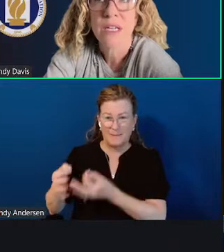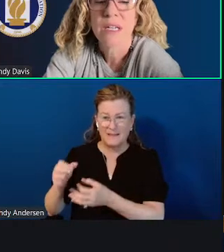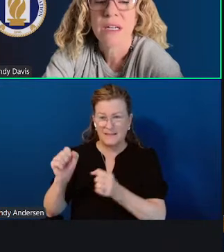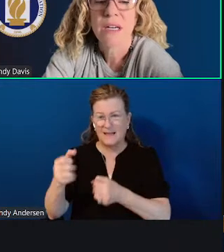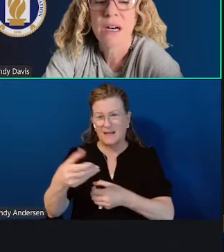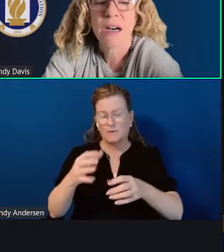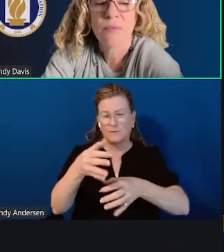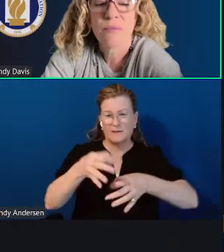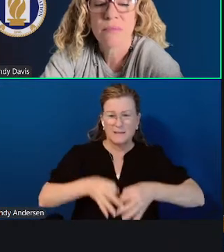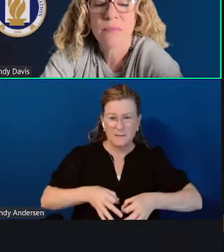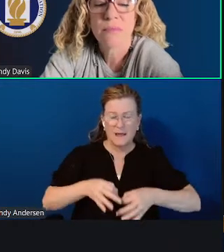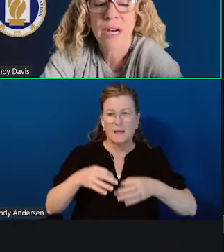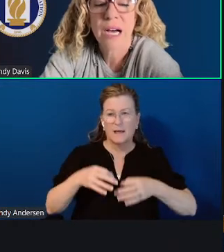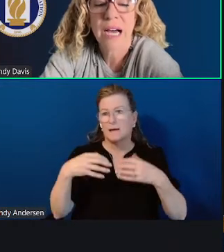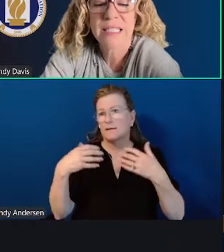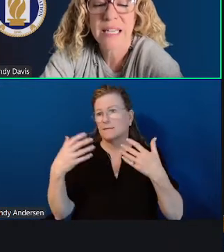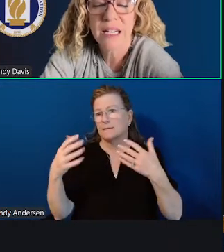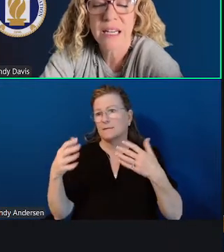a